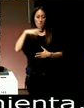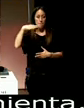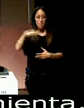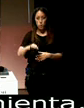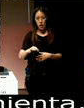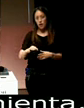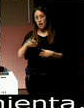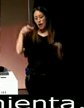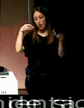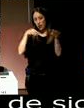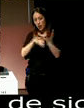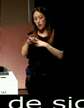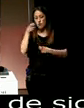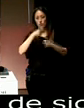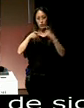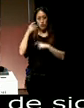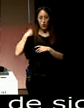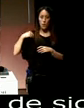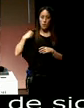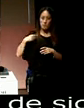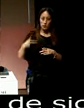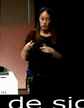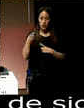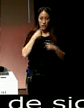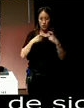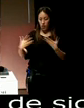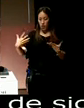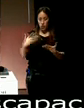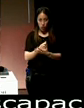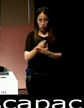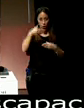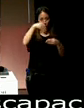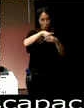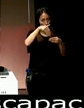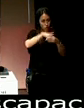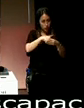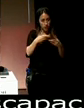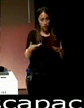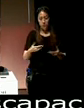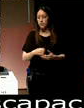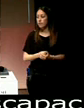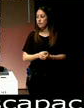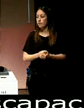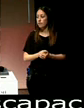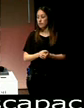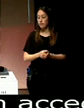auditory disabled people can have access to the content and to the information,